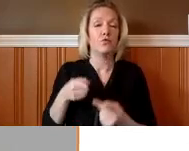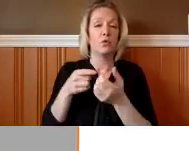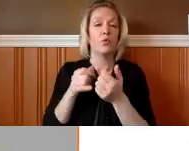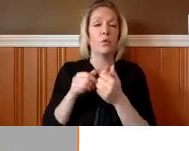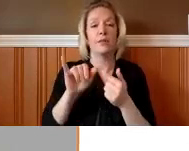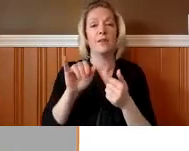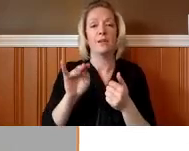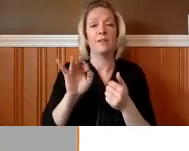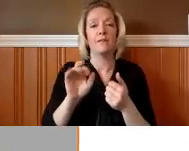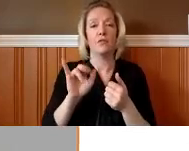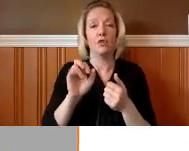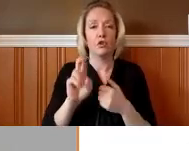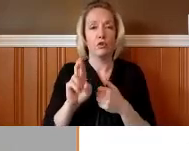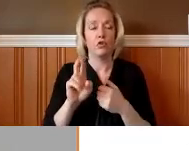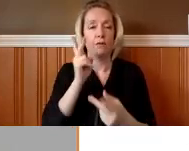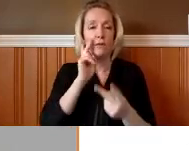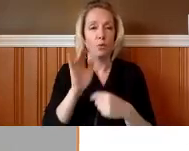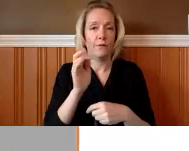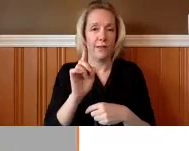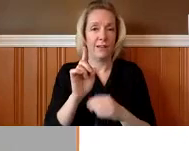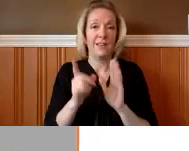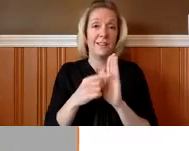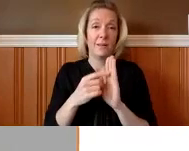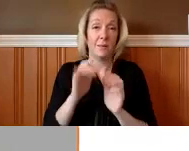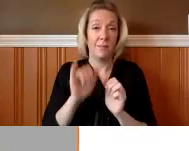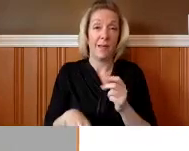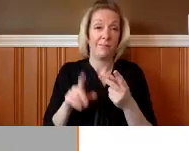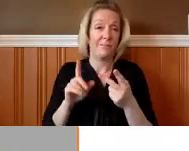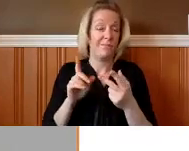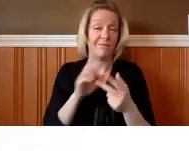resolve the last, and sometimes never at all.